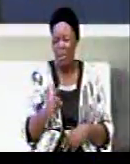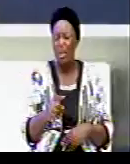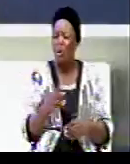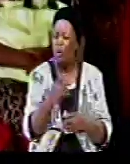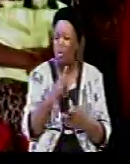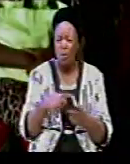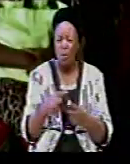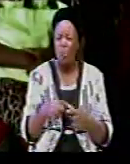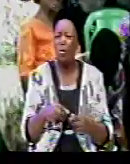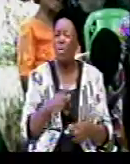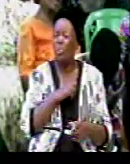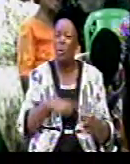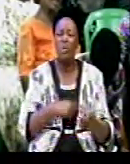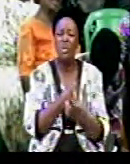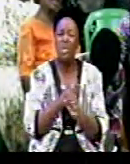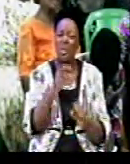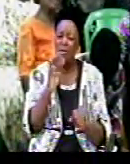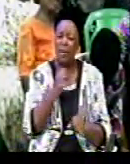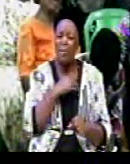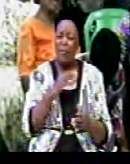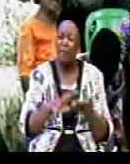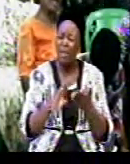we pray.